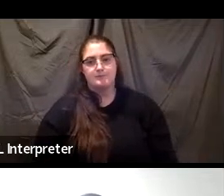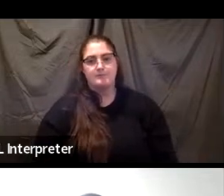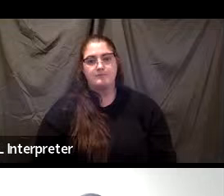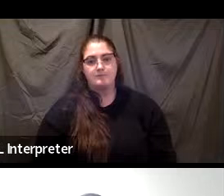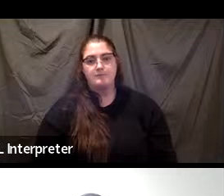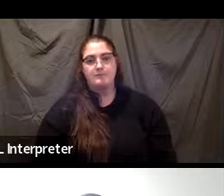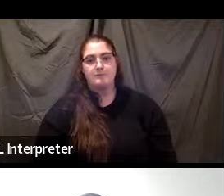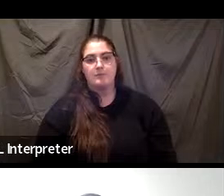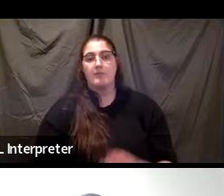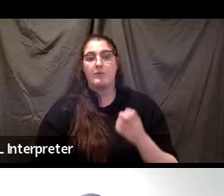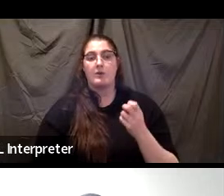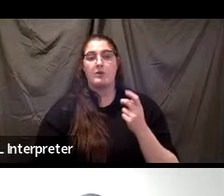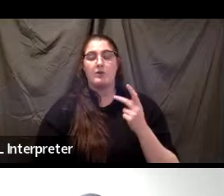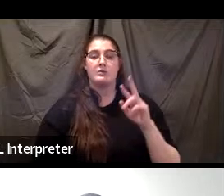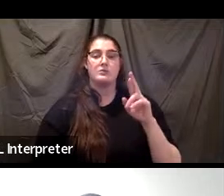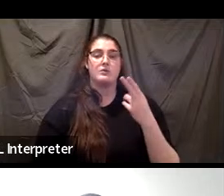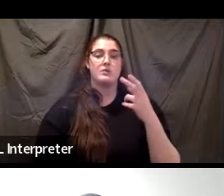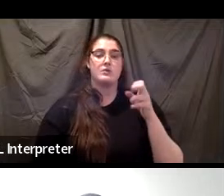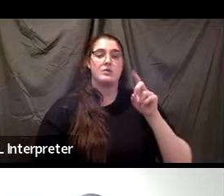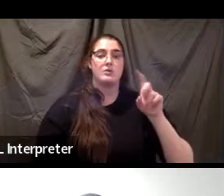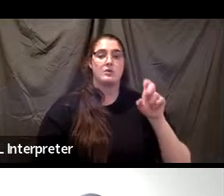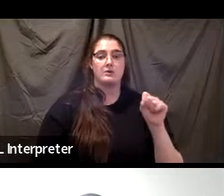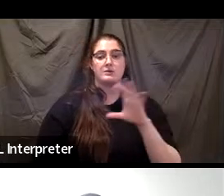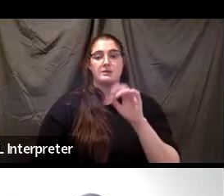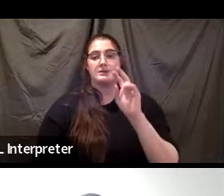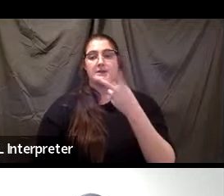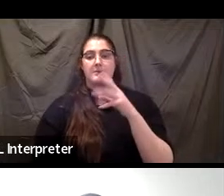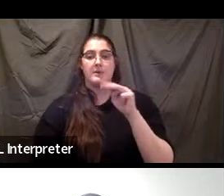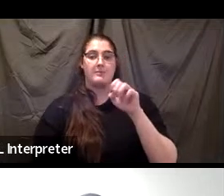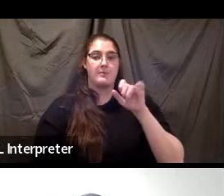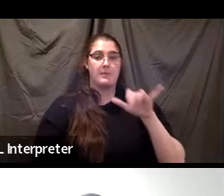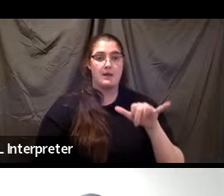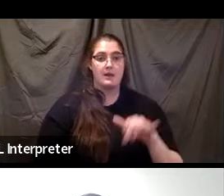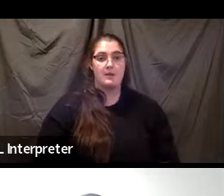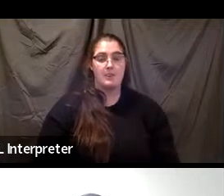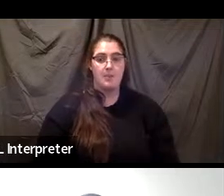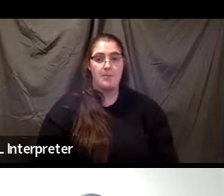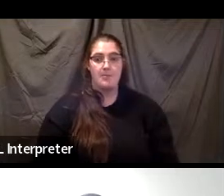Okay, it's on the floor by Commissioner Rhodes and second by Commissioner May.